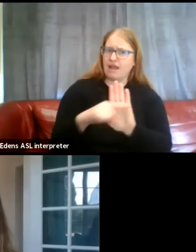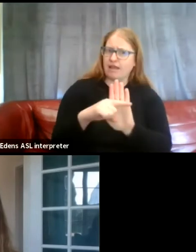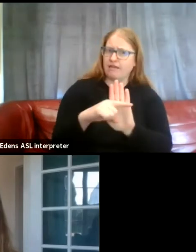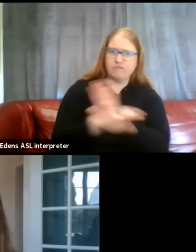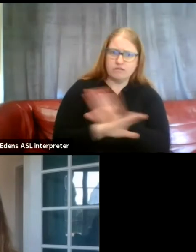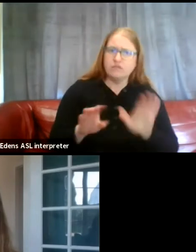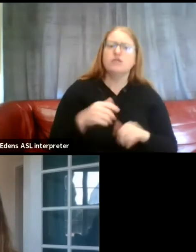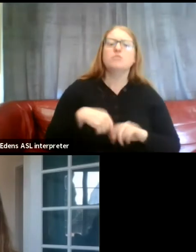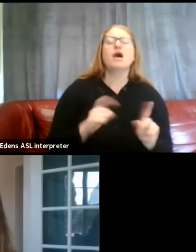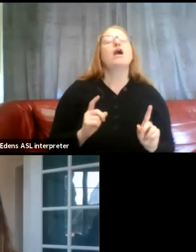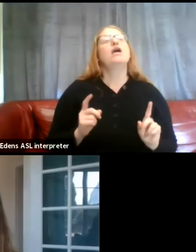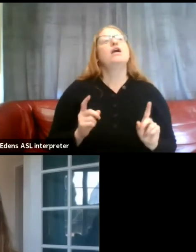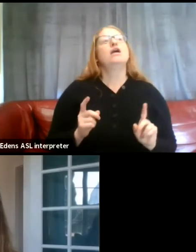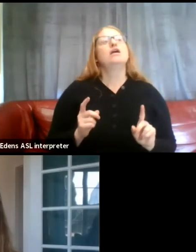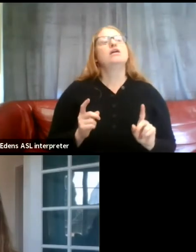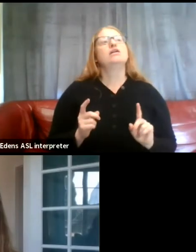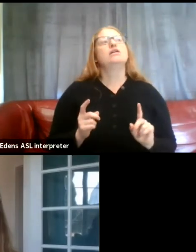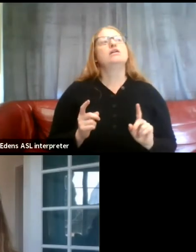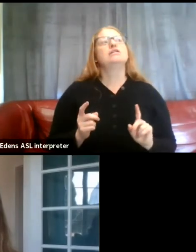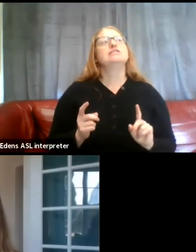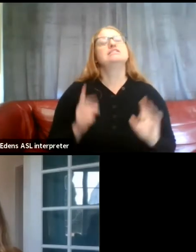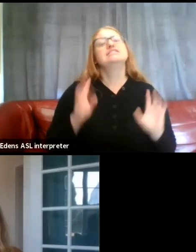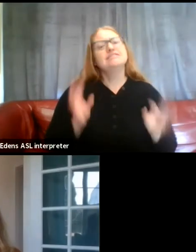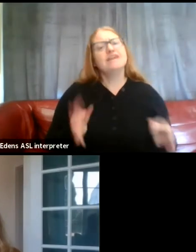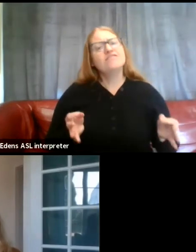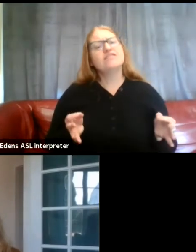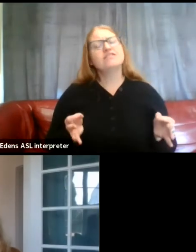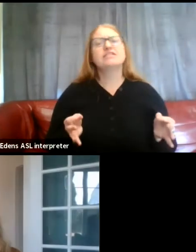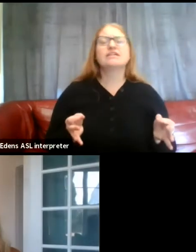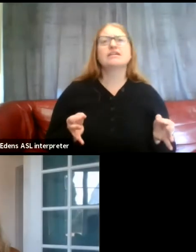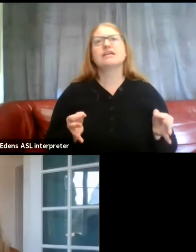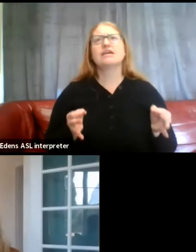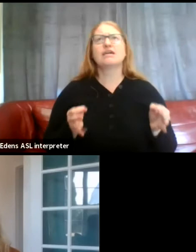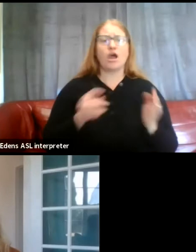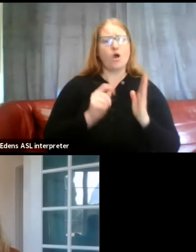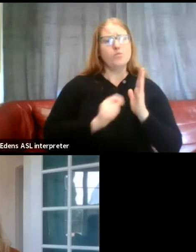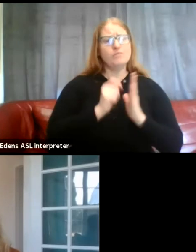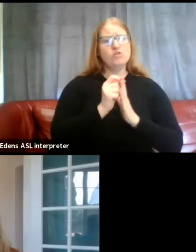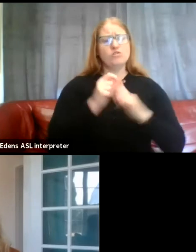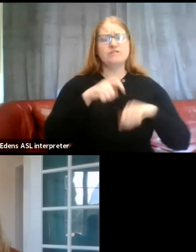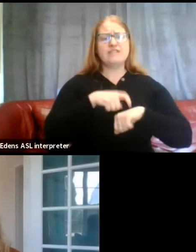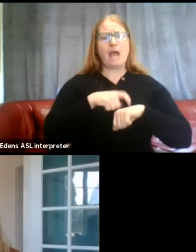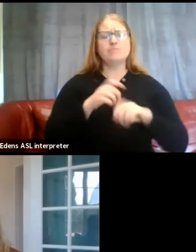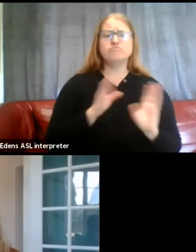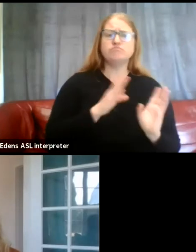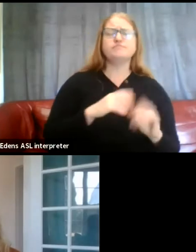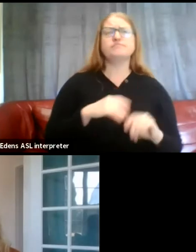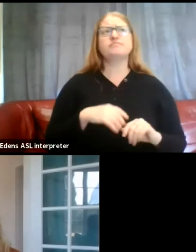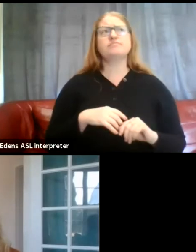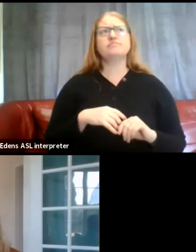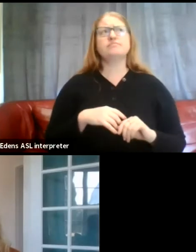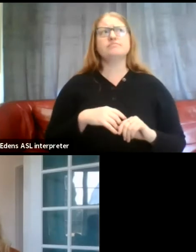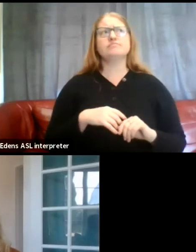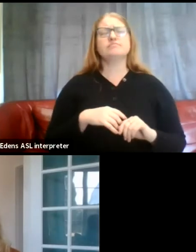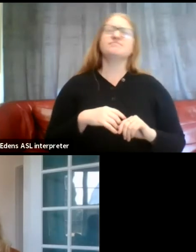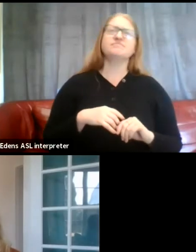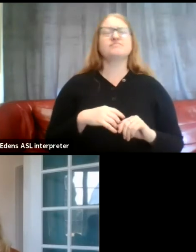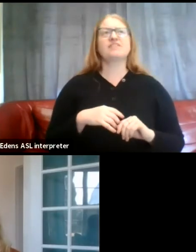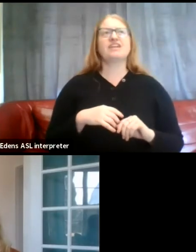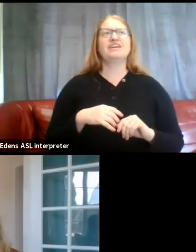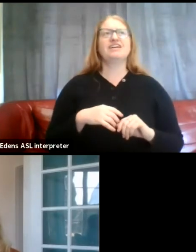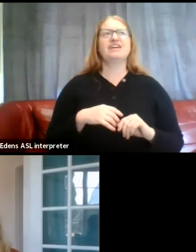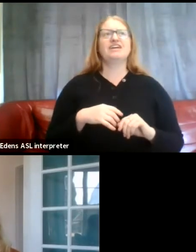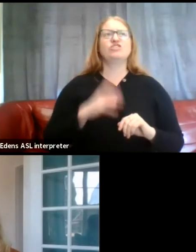just saying there's definitely a period early on where the foreignness of it. The thing you're talking